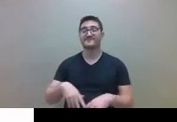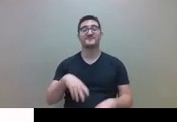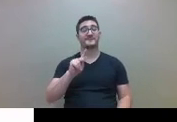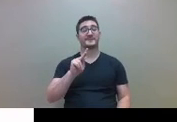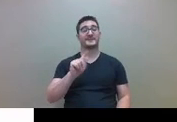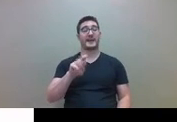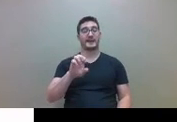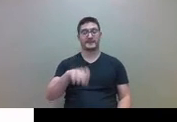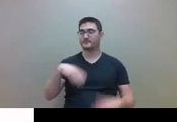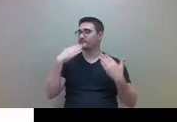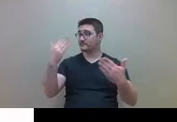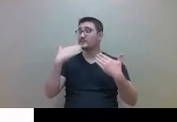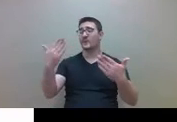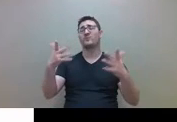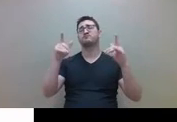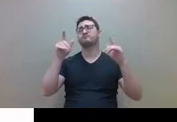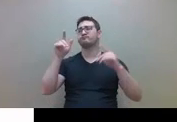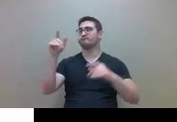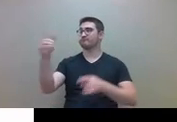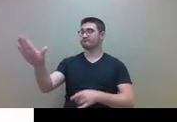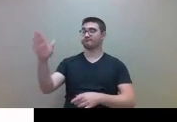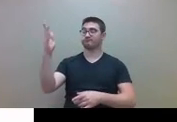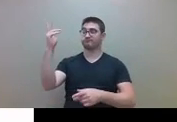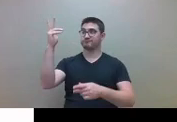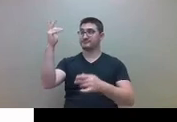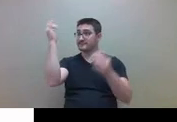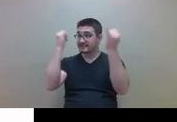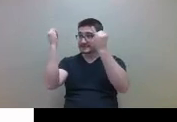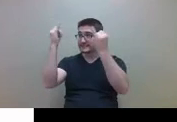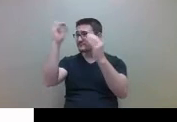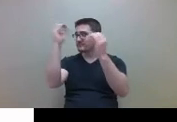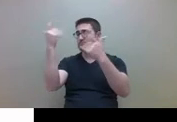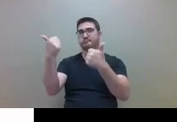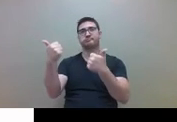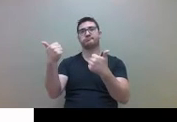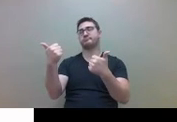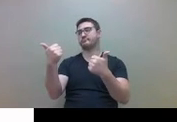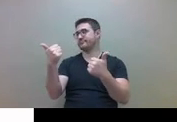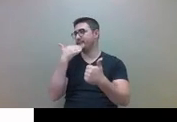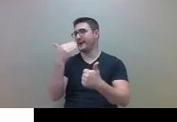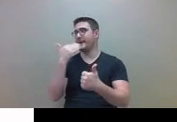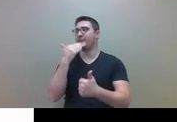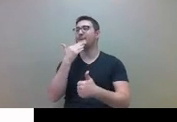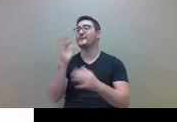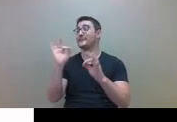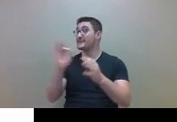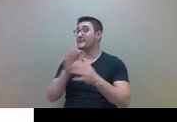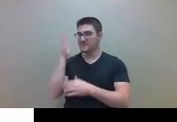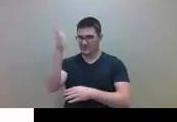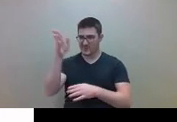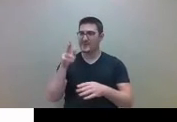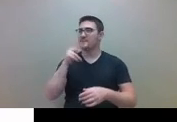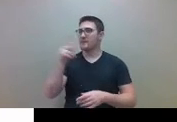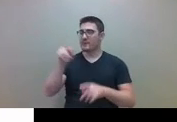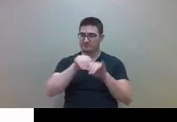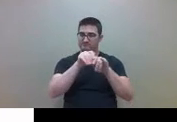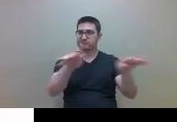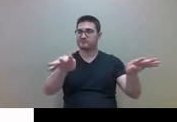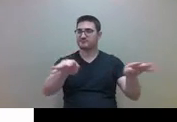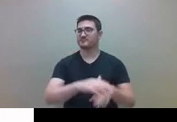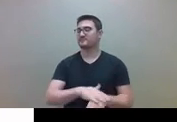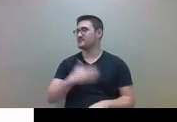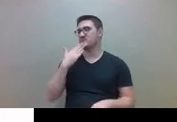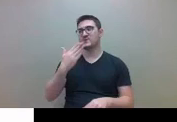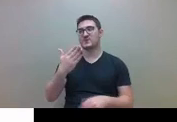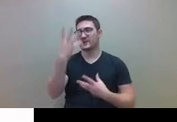much for all of your insights today. We will make sure that everybody gets this presentation, and so full of